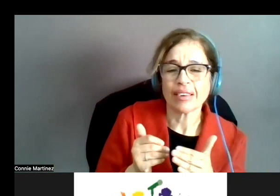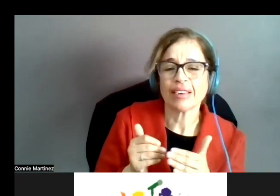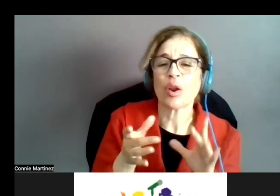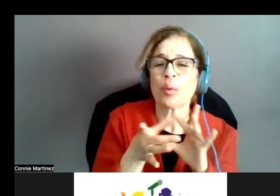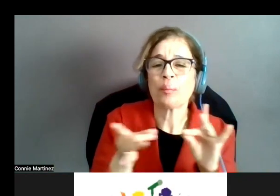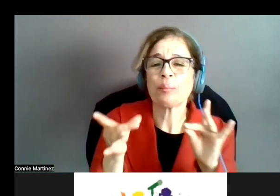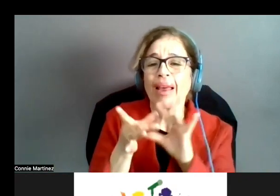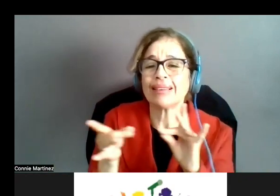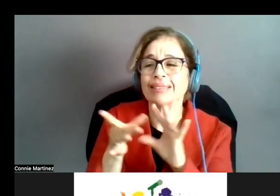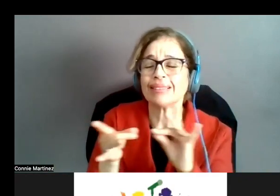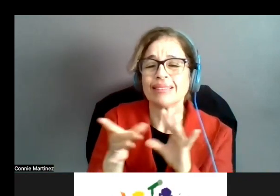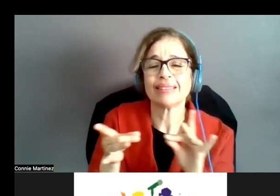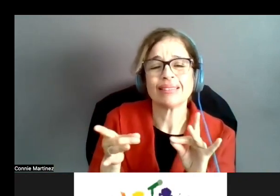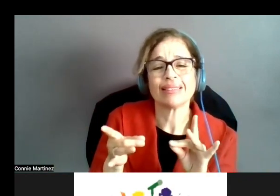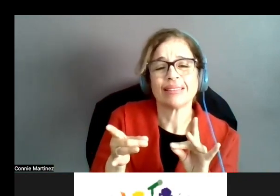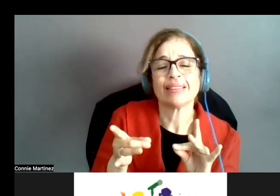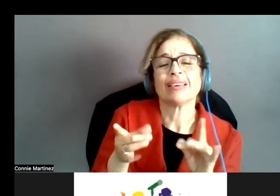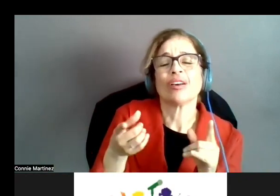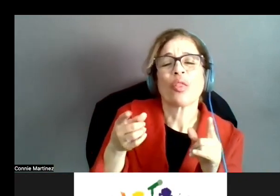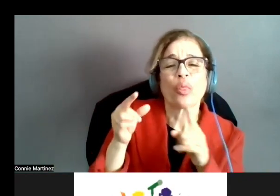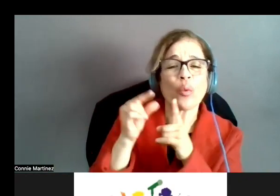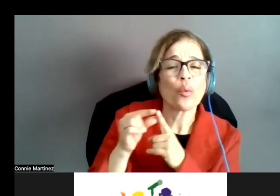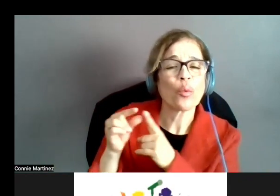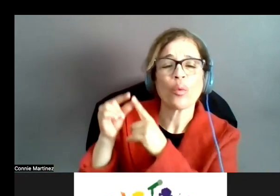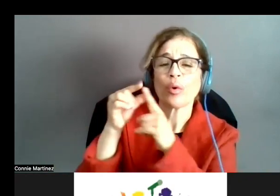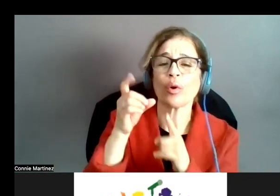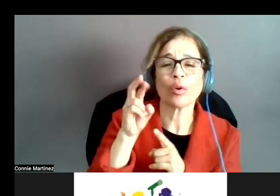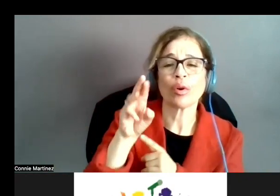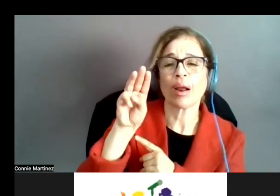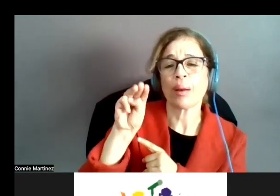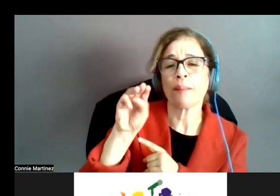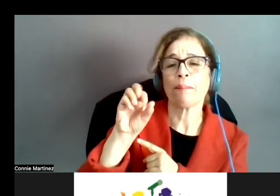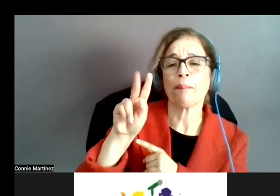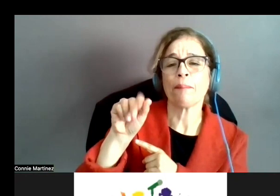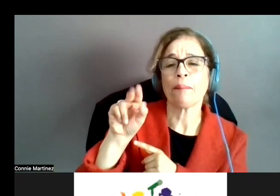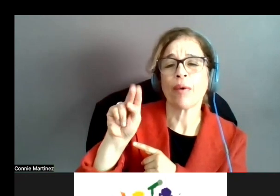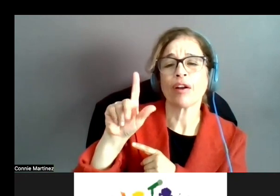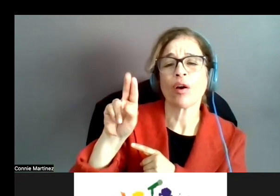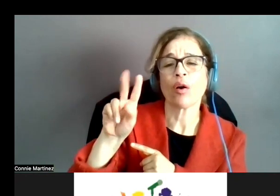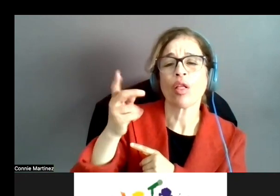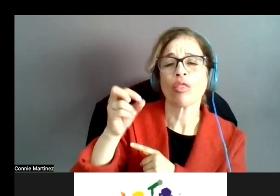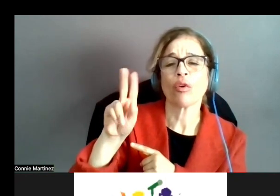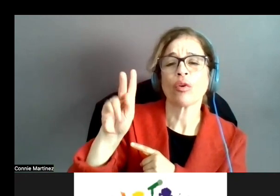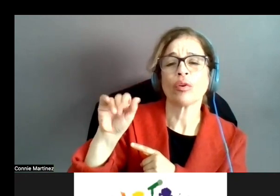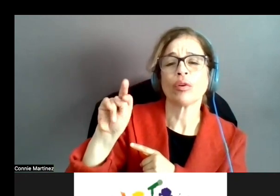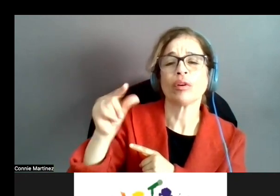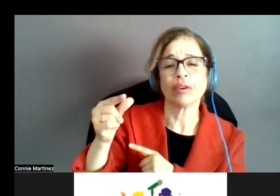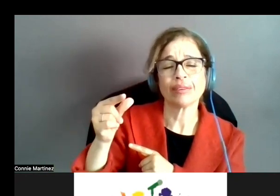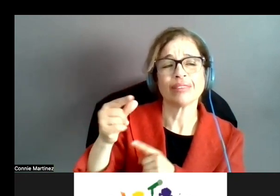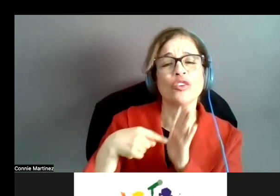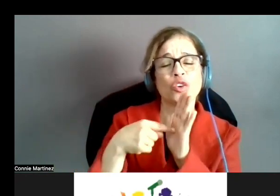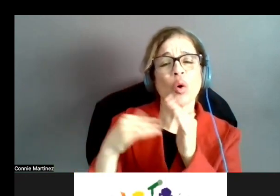messages of echoing the words of Dr. Martin Luther King of social equity.